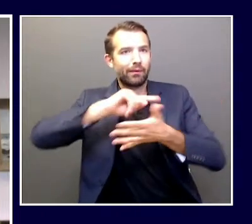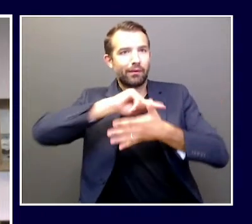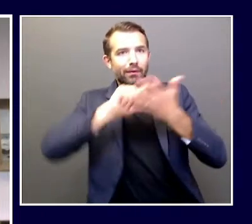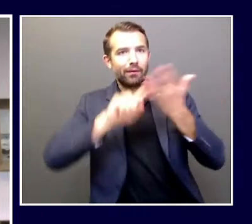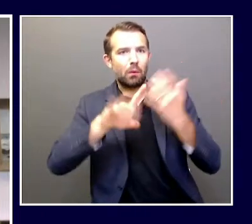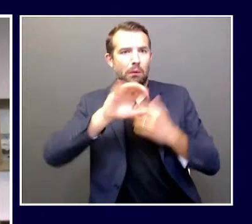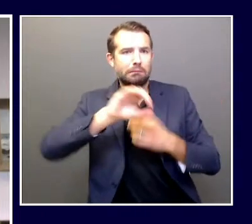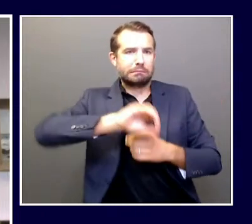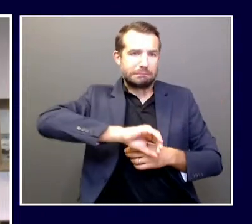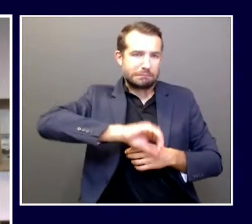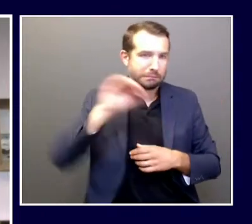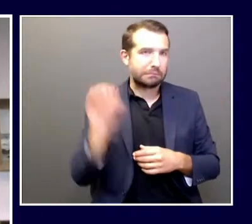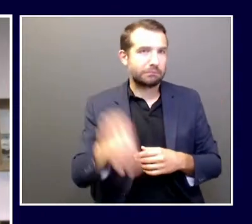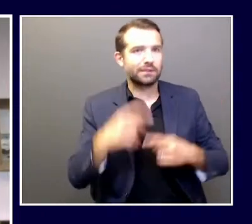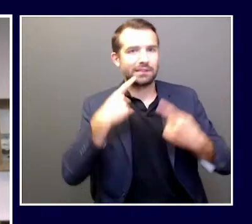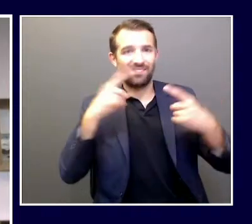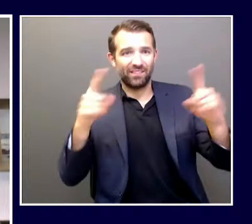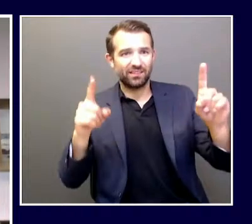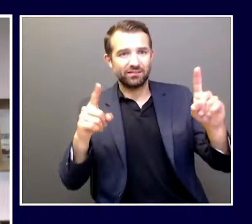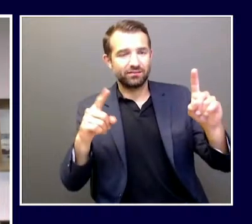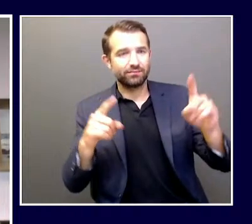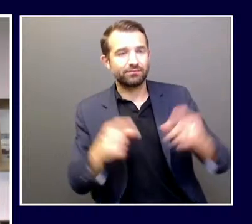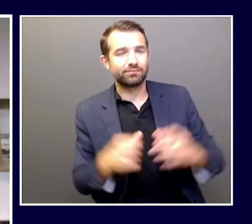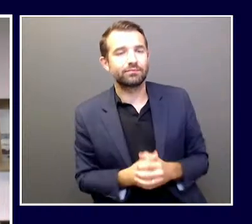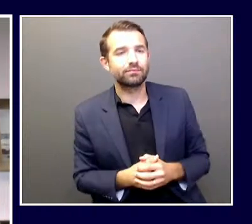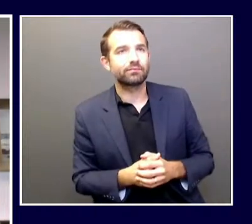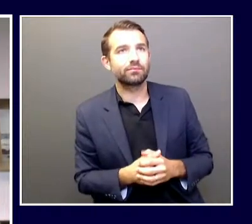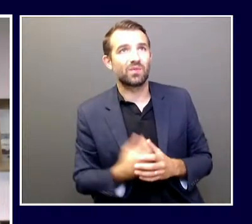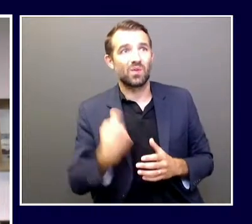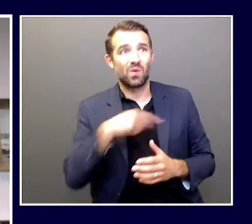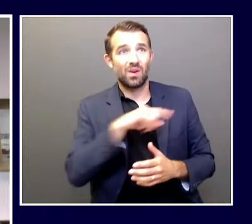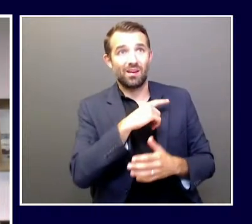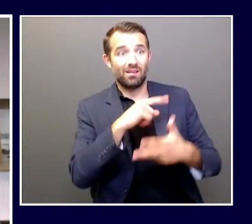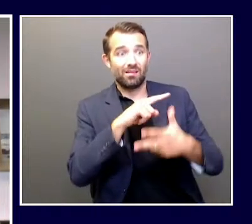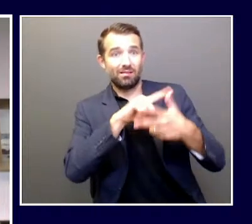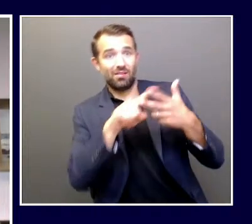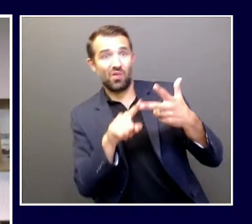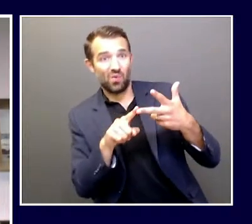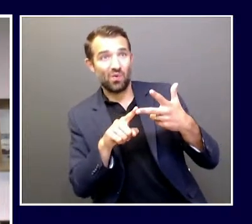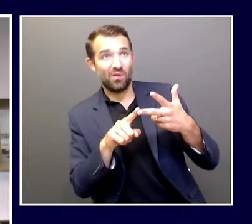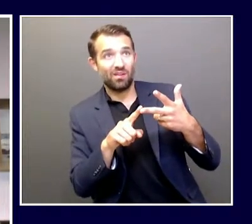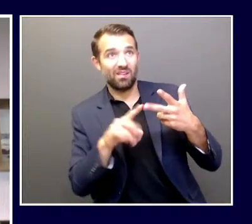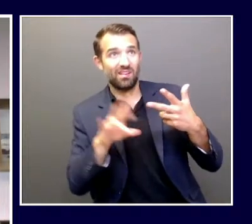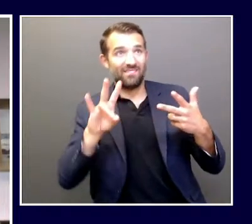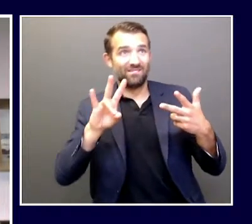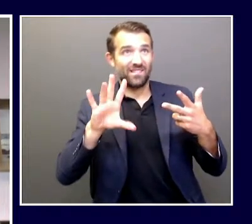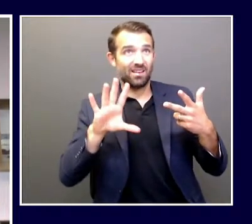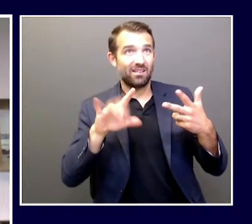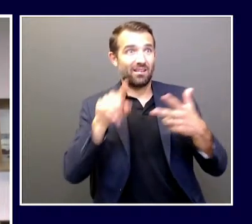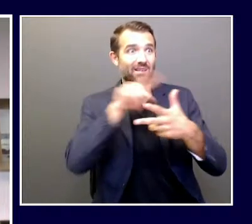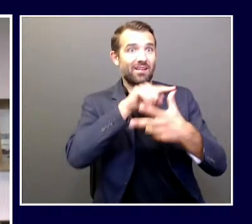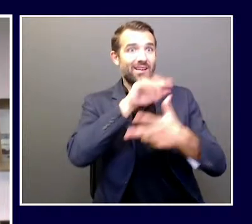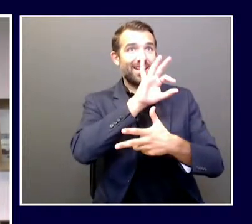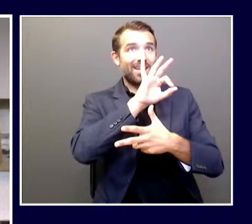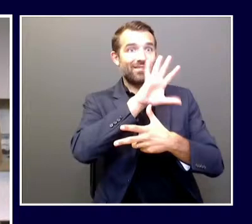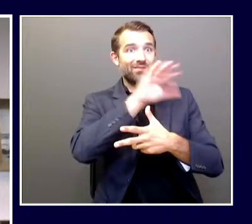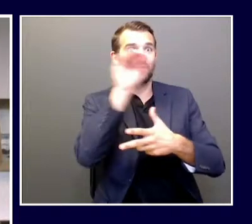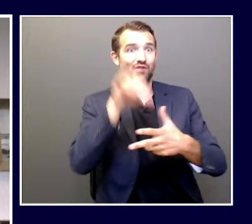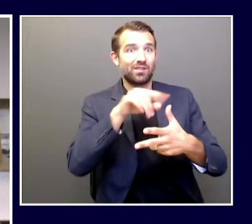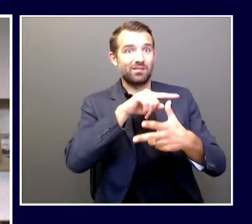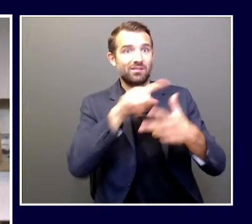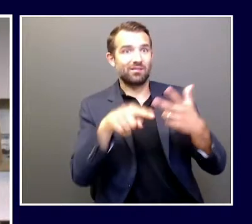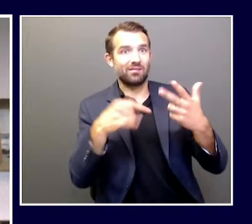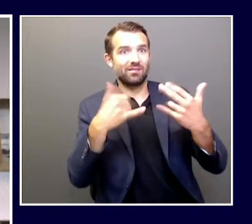have register from 75 to 90+% on the vaccine efficacy scale, which is astounding for vaccines, but